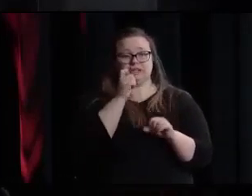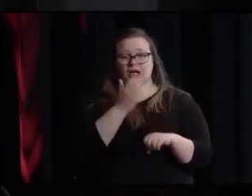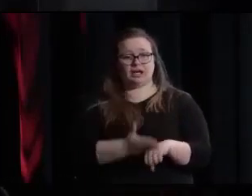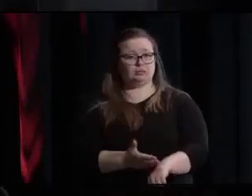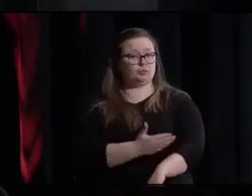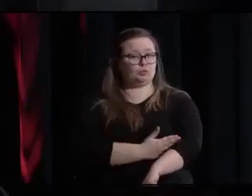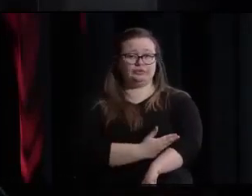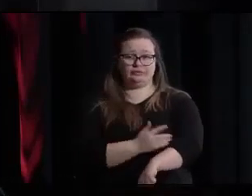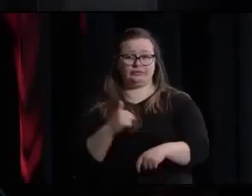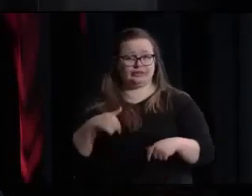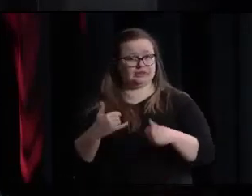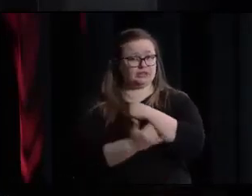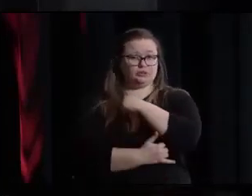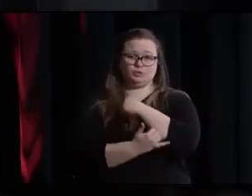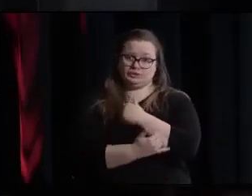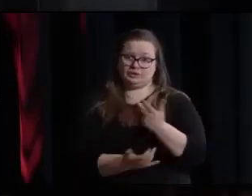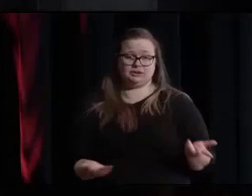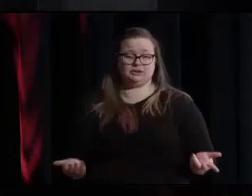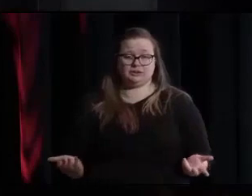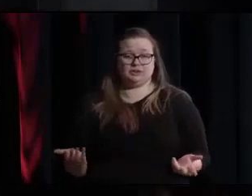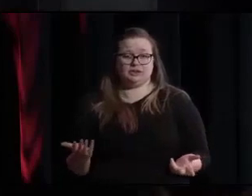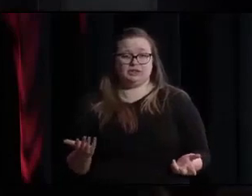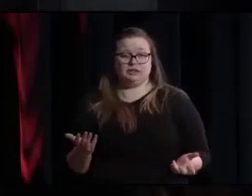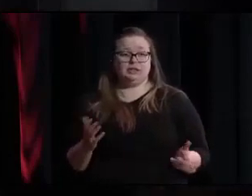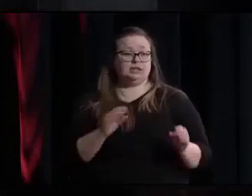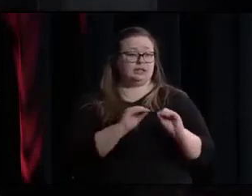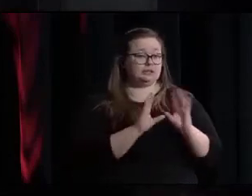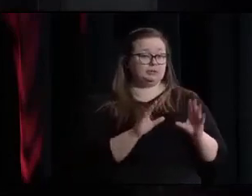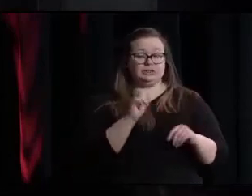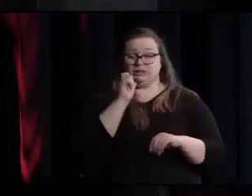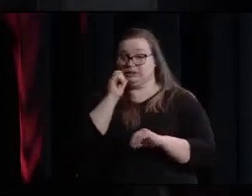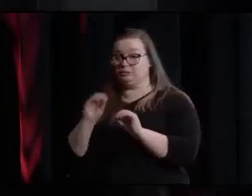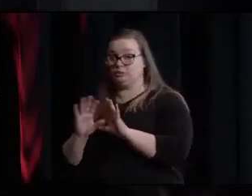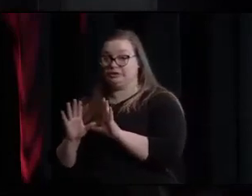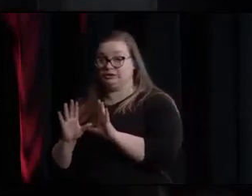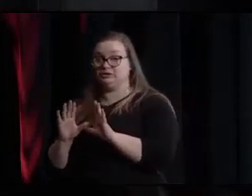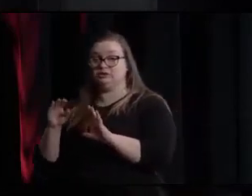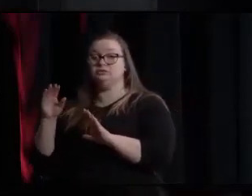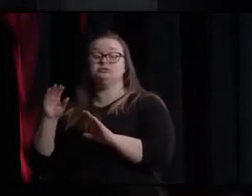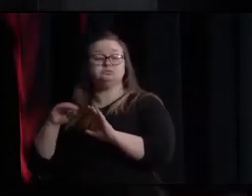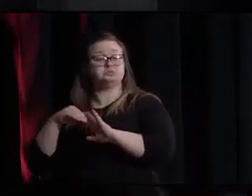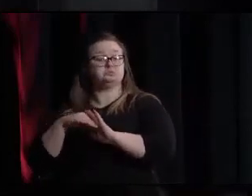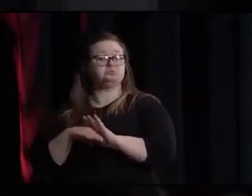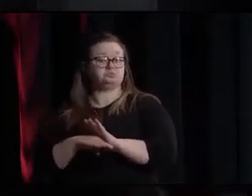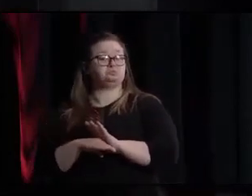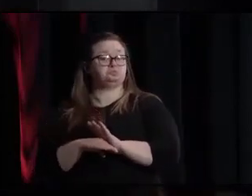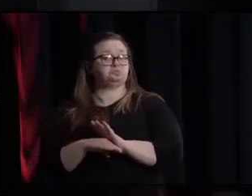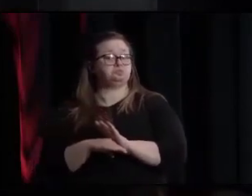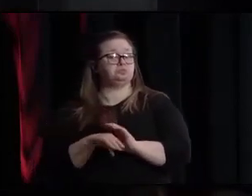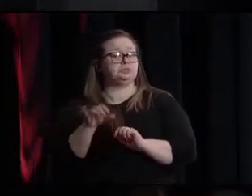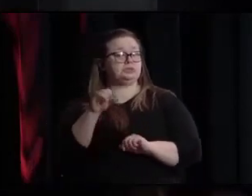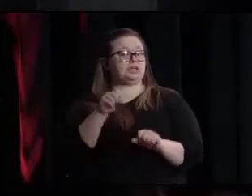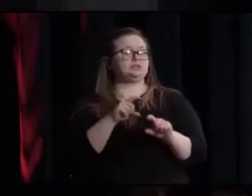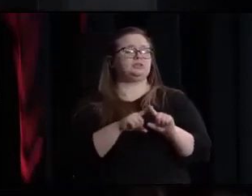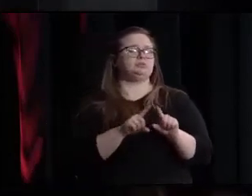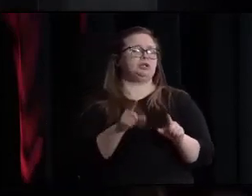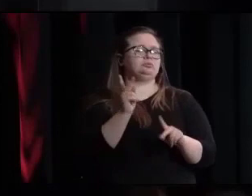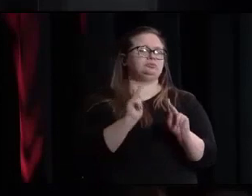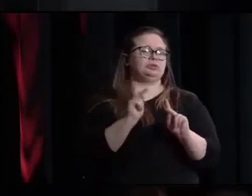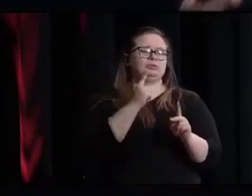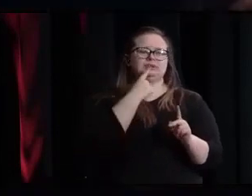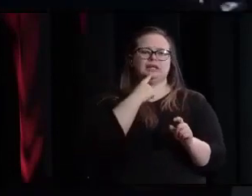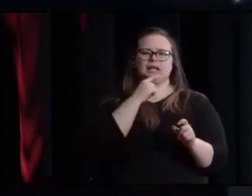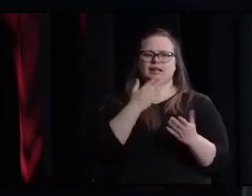So implicit and explicit bias is decreasing. But people are saying that things are